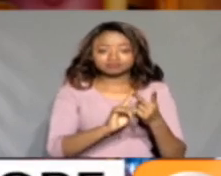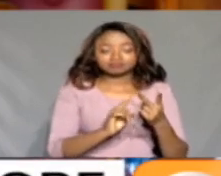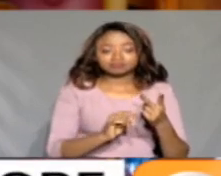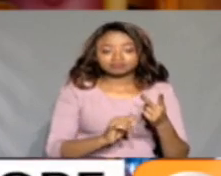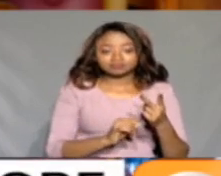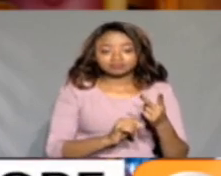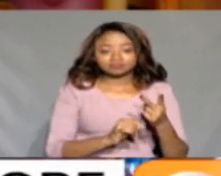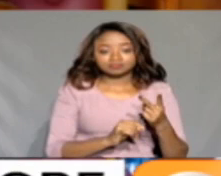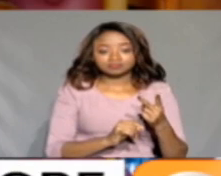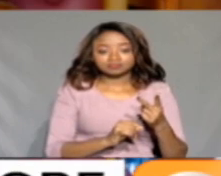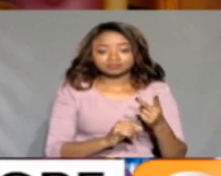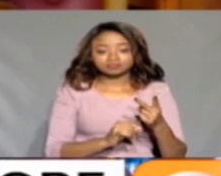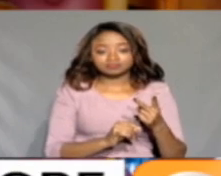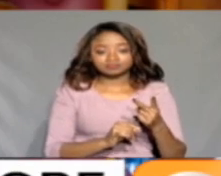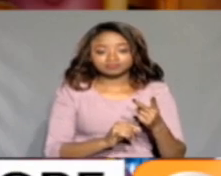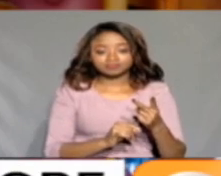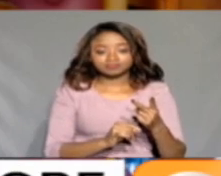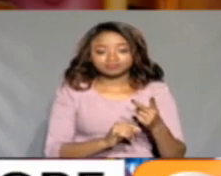and